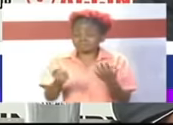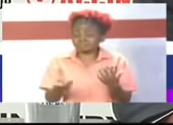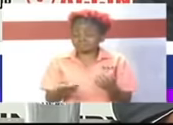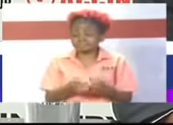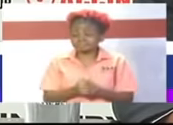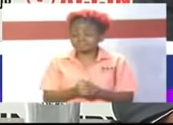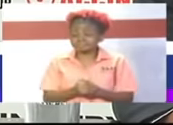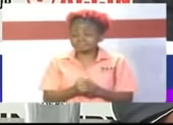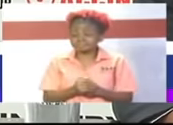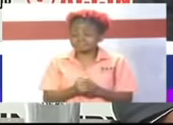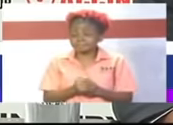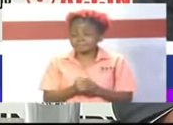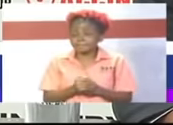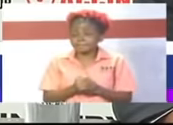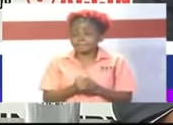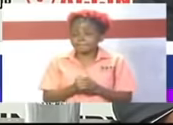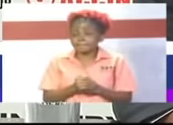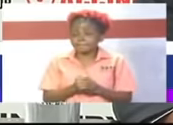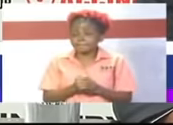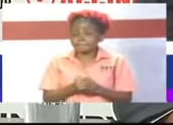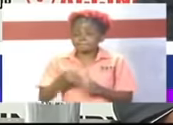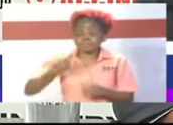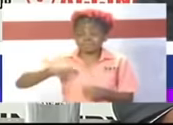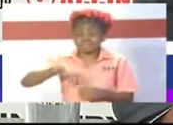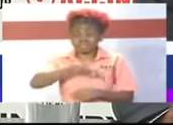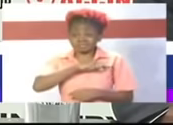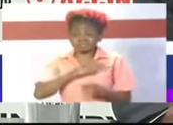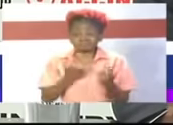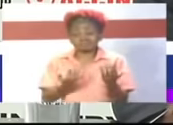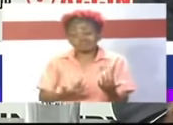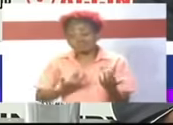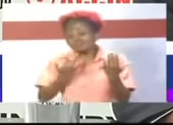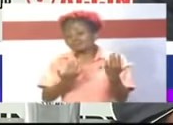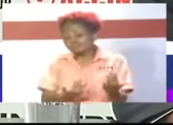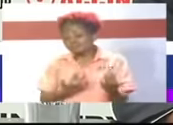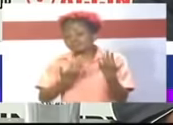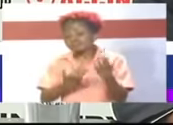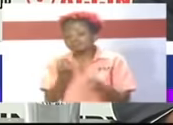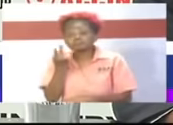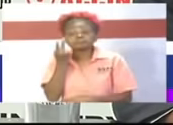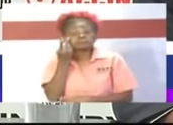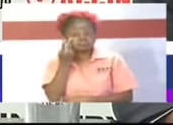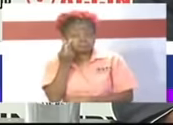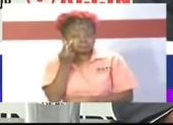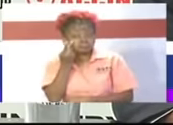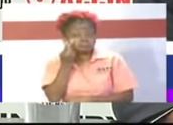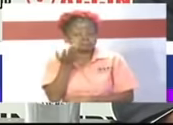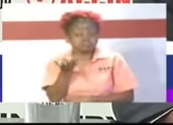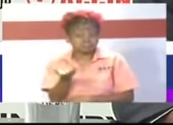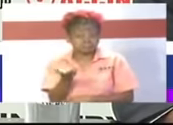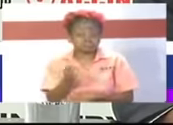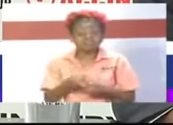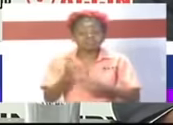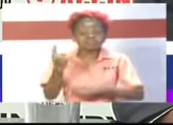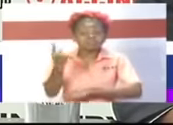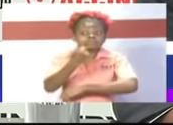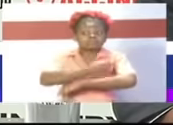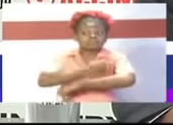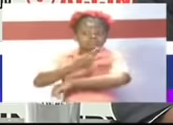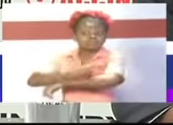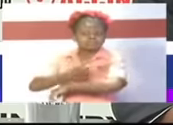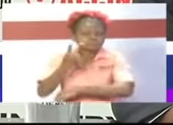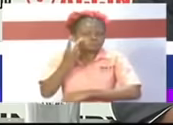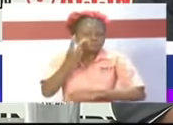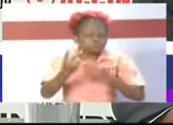itself out before we determine whether we really jumped as high as 40. For the day that we've just seen, that's where the